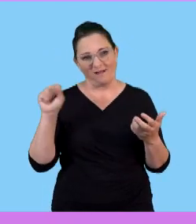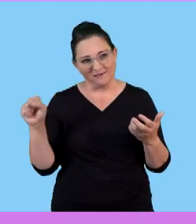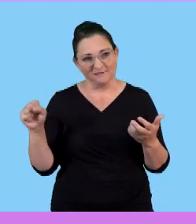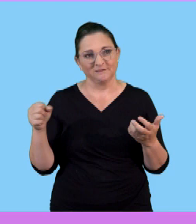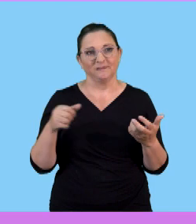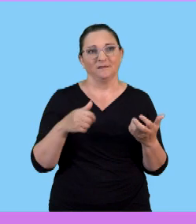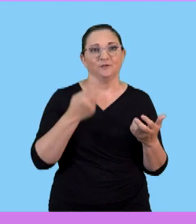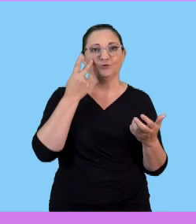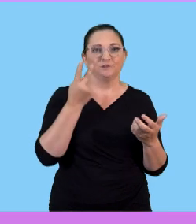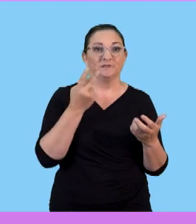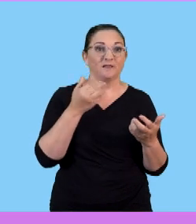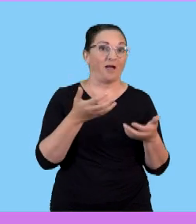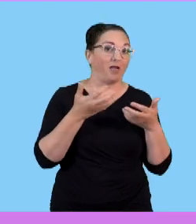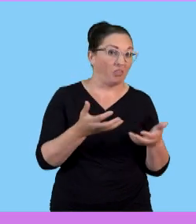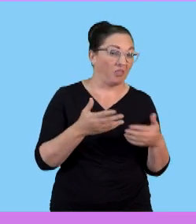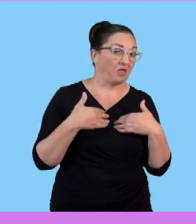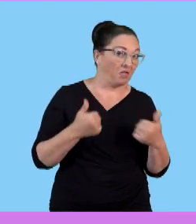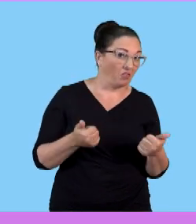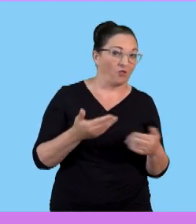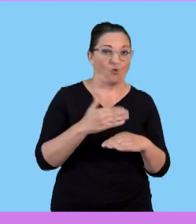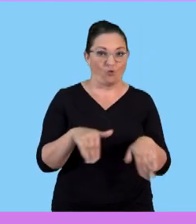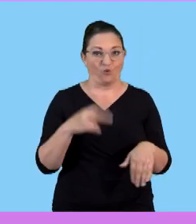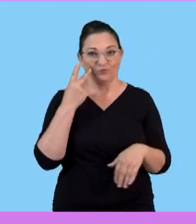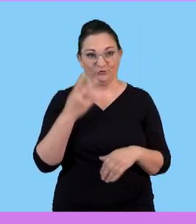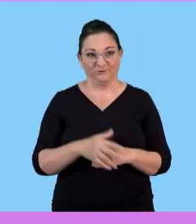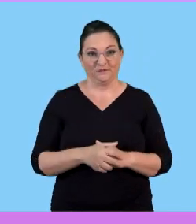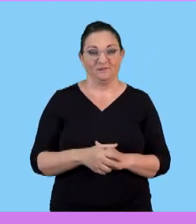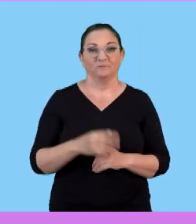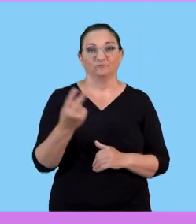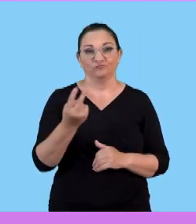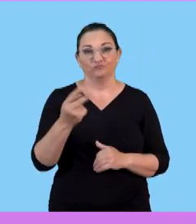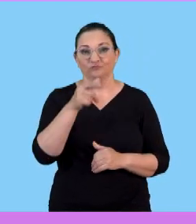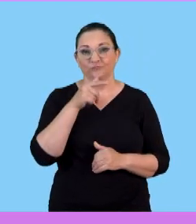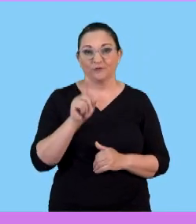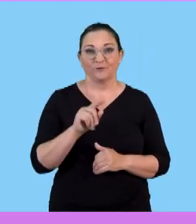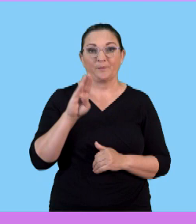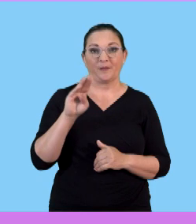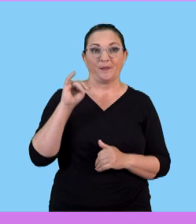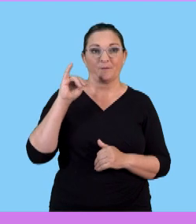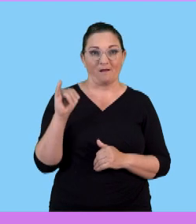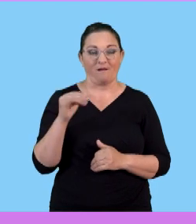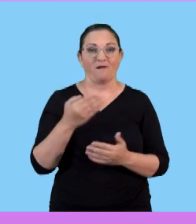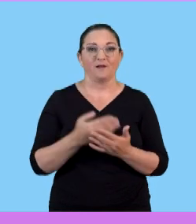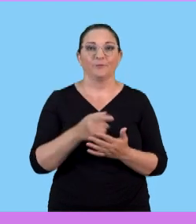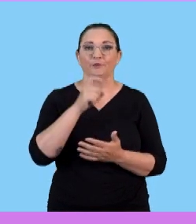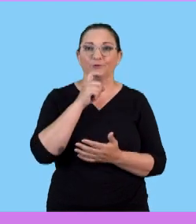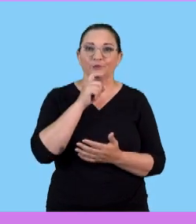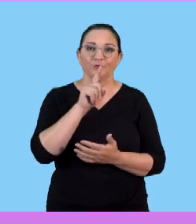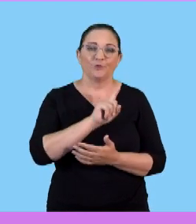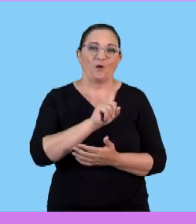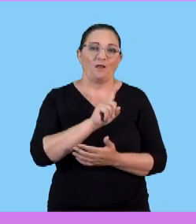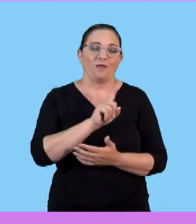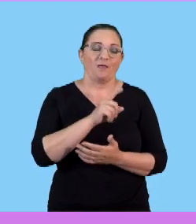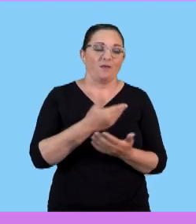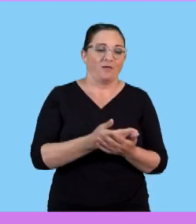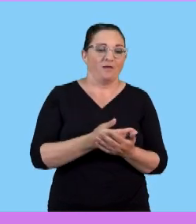out if your weight is healthy. All right? We also indicated that the BMI can be used to classify a